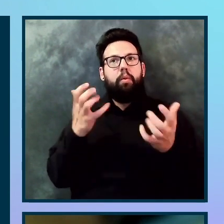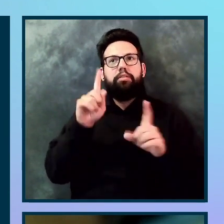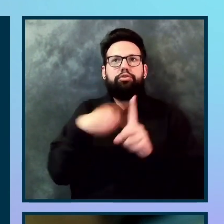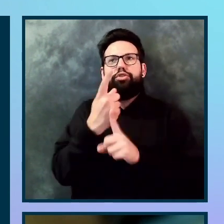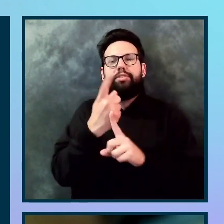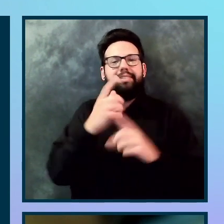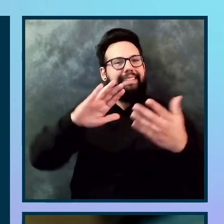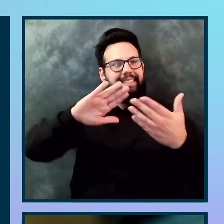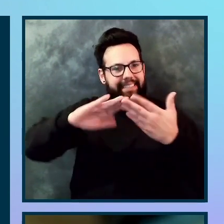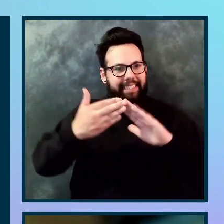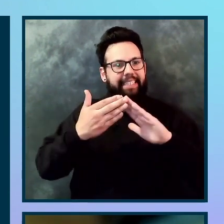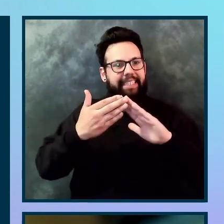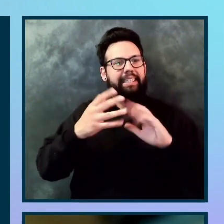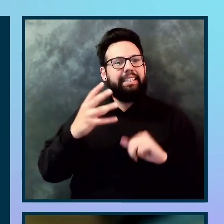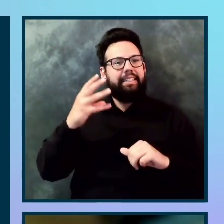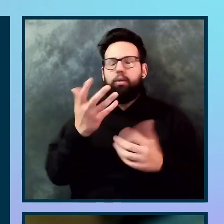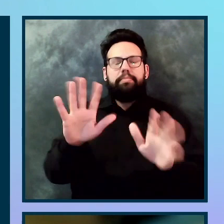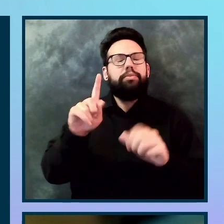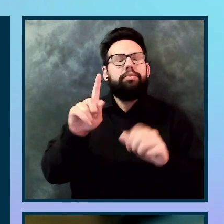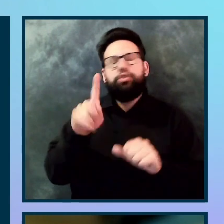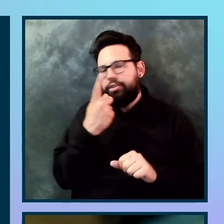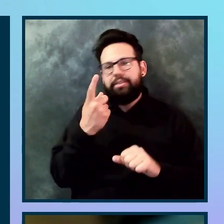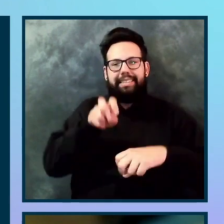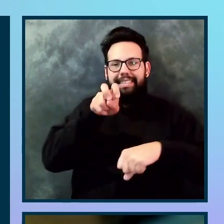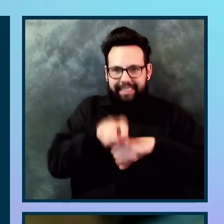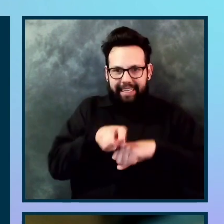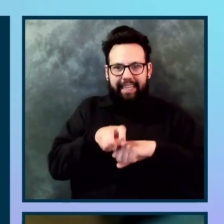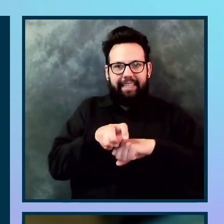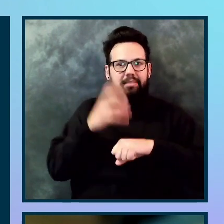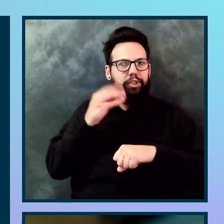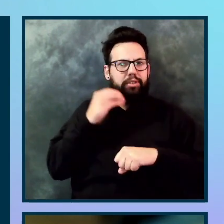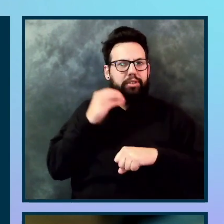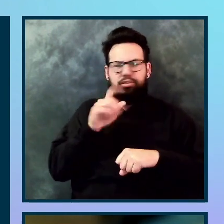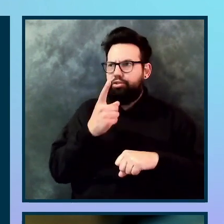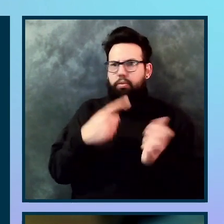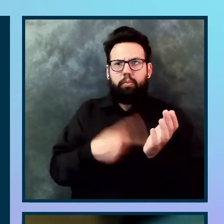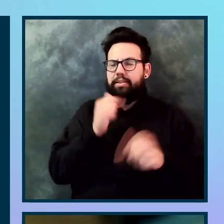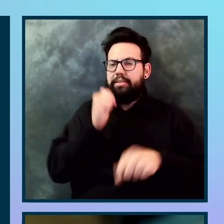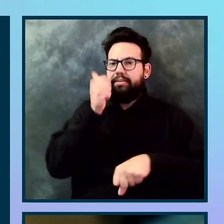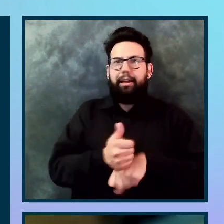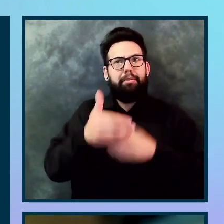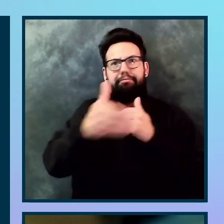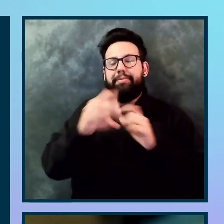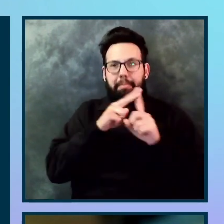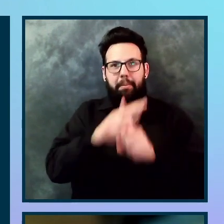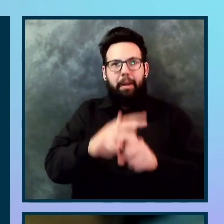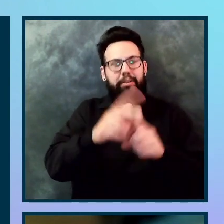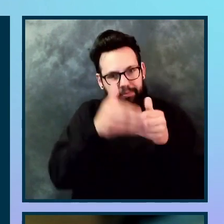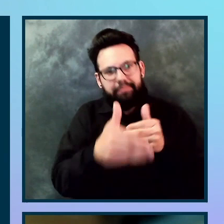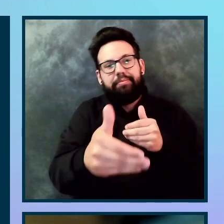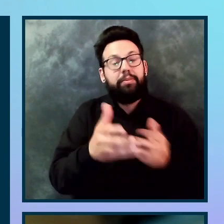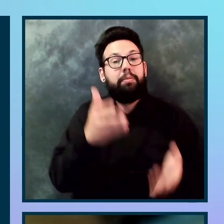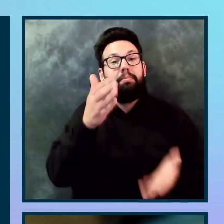that should go across any other experience that I have. Or if I say I need to have a 50-point text